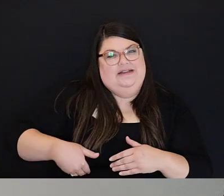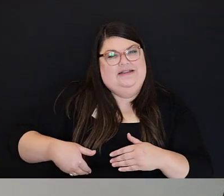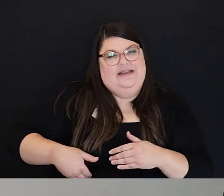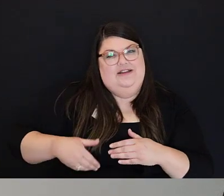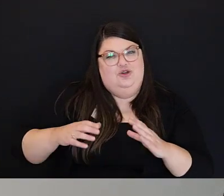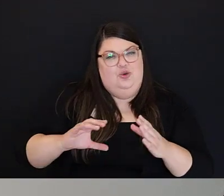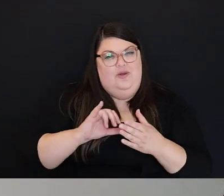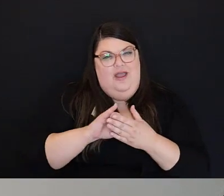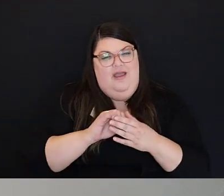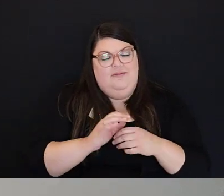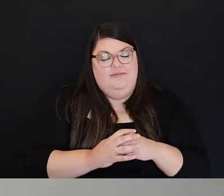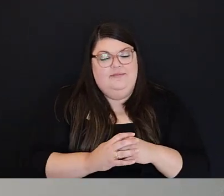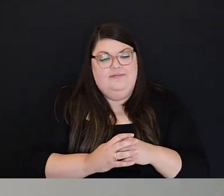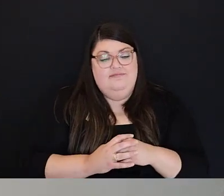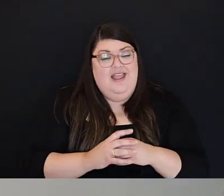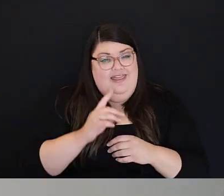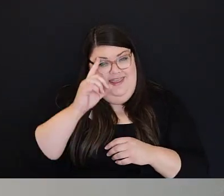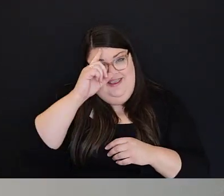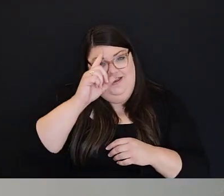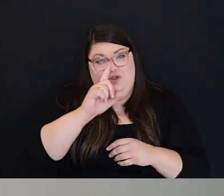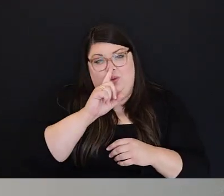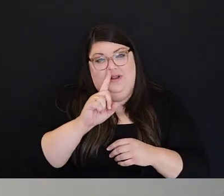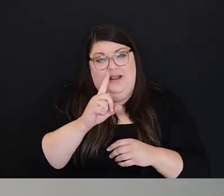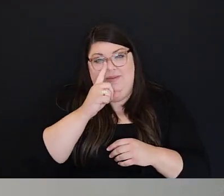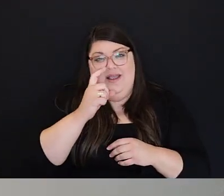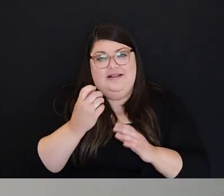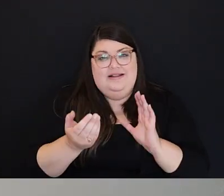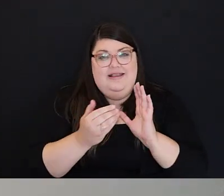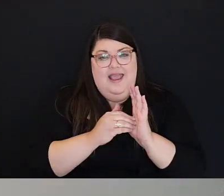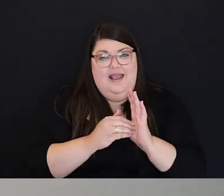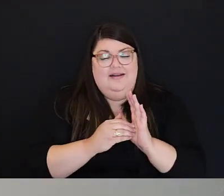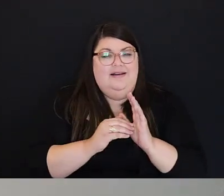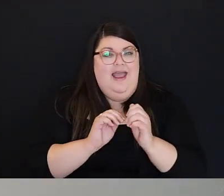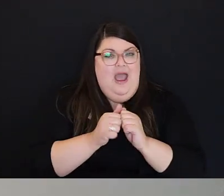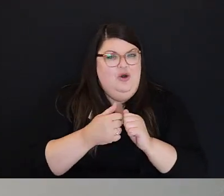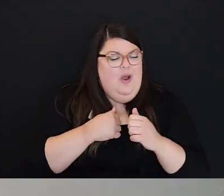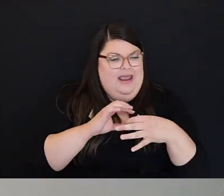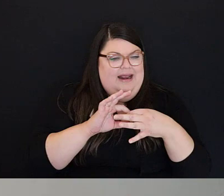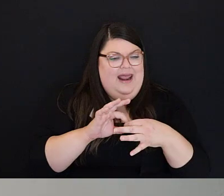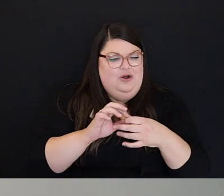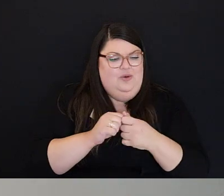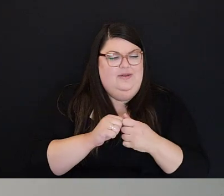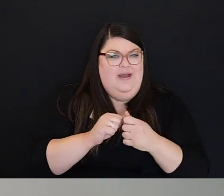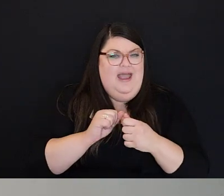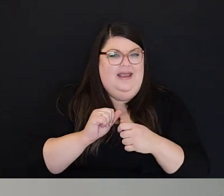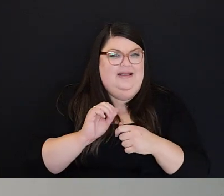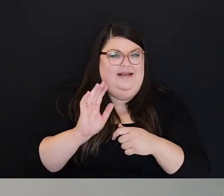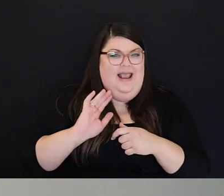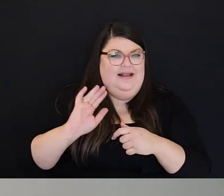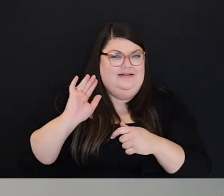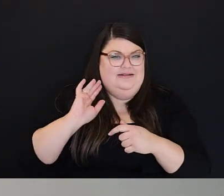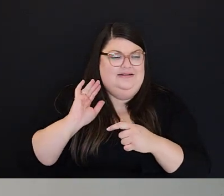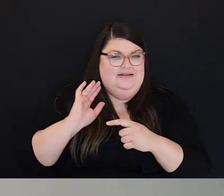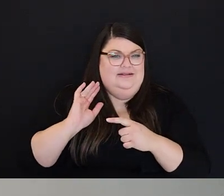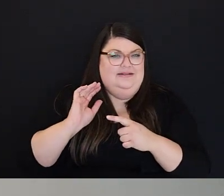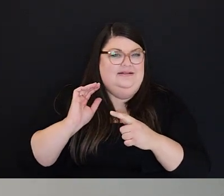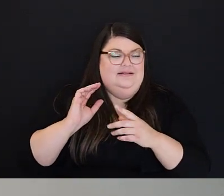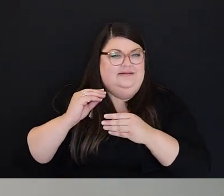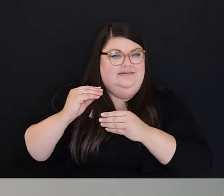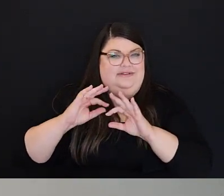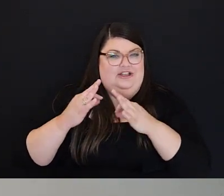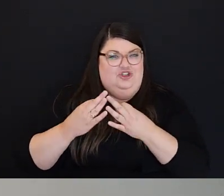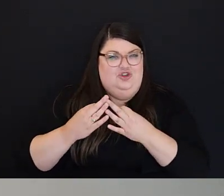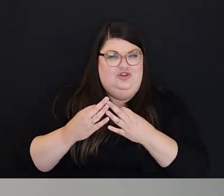do. I think it really was because, again, of like thinking about how do I connect with my ancestors? How do I connect with my mother who lives